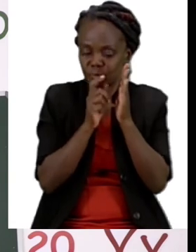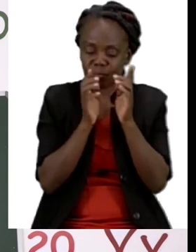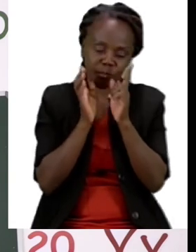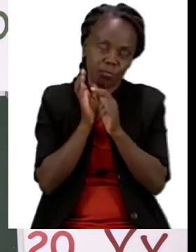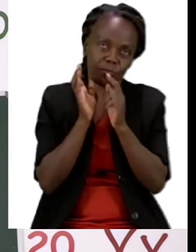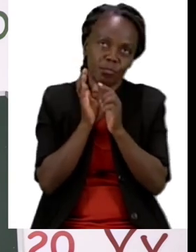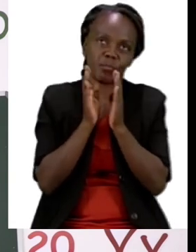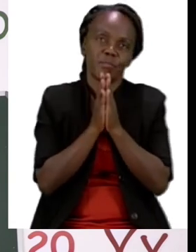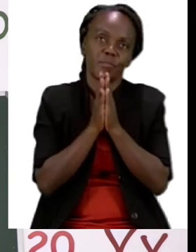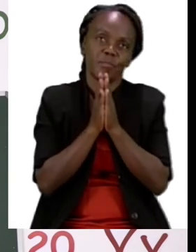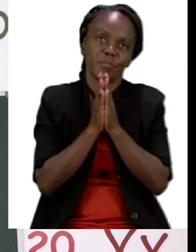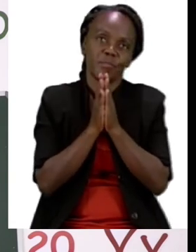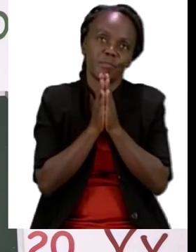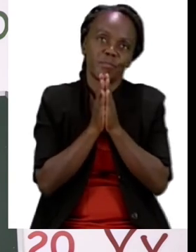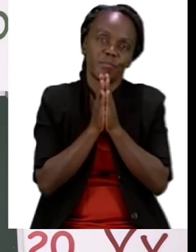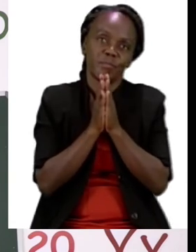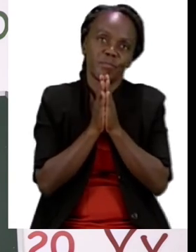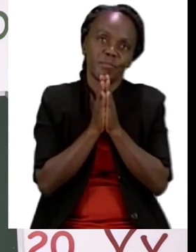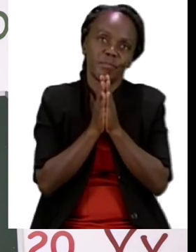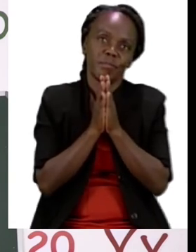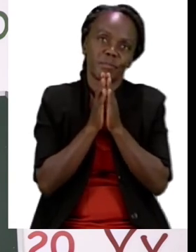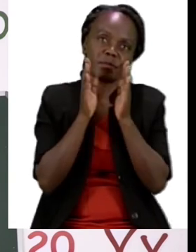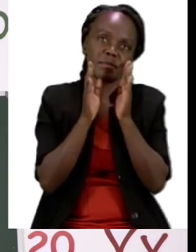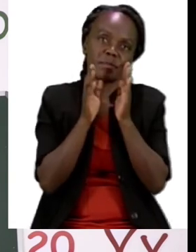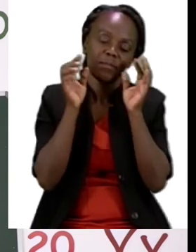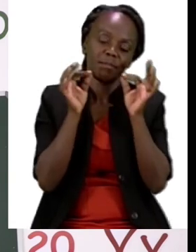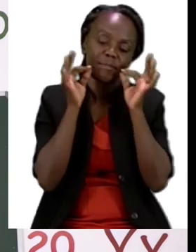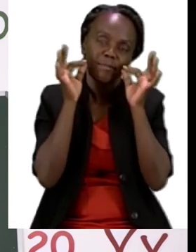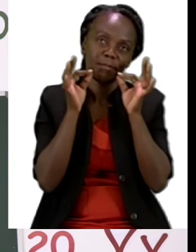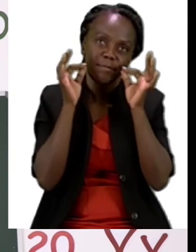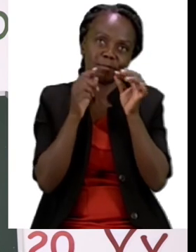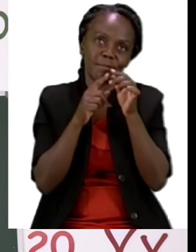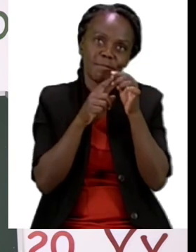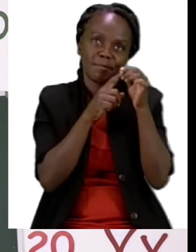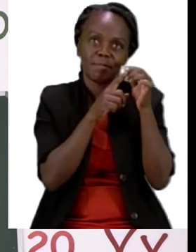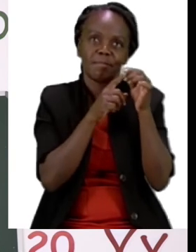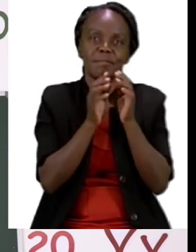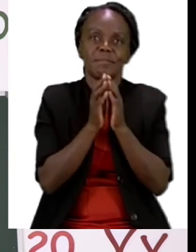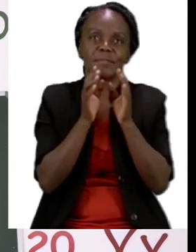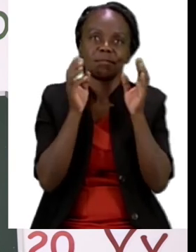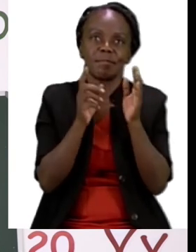sanitize. So please take your sanitizer and let's sing our special song.